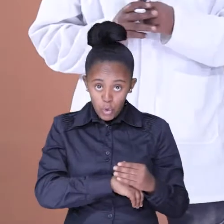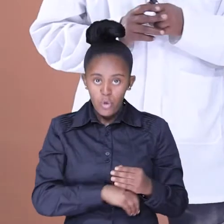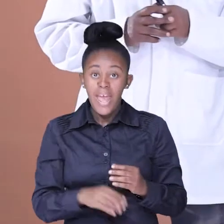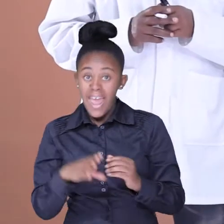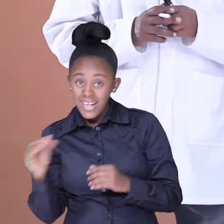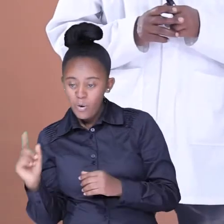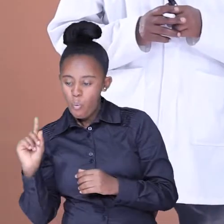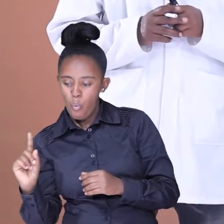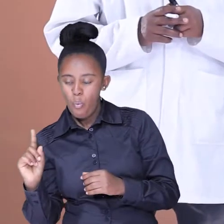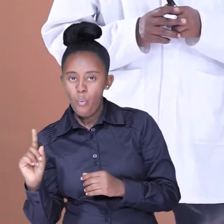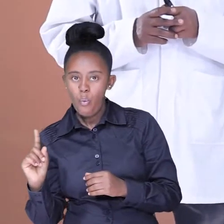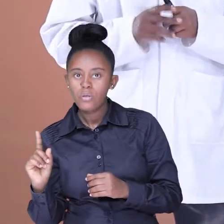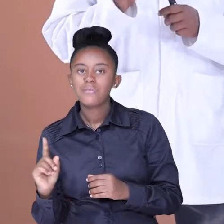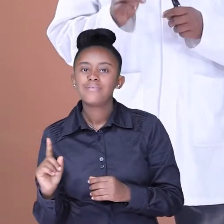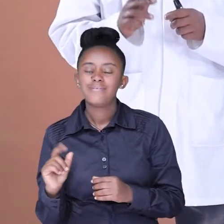input.